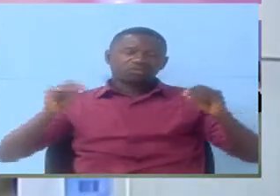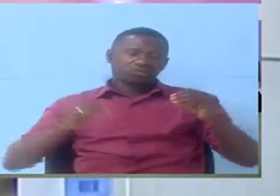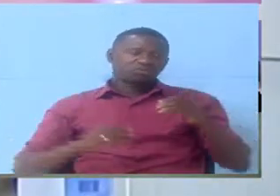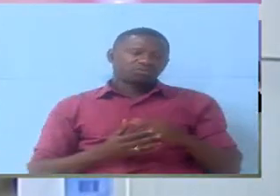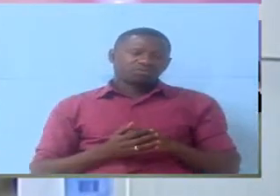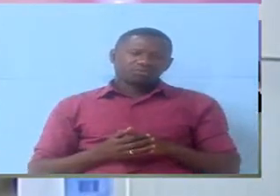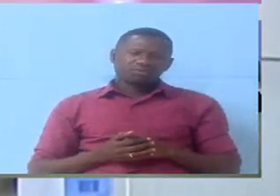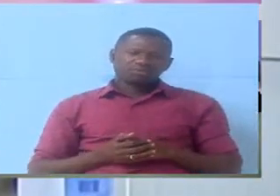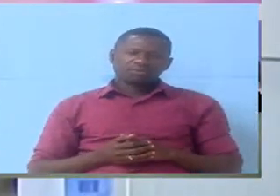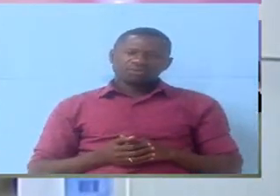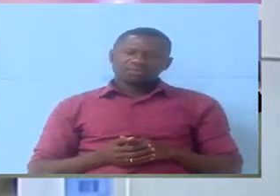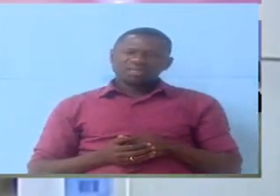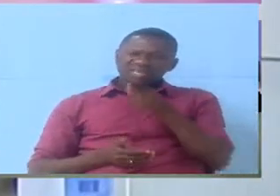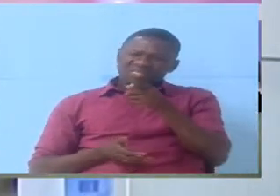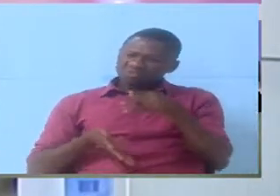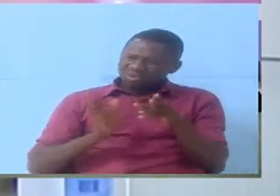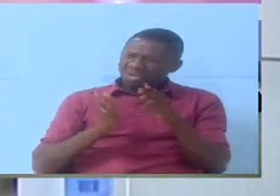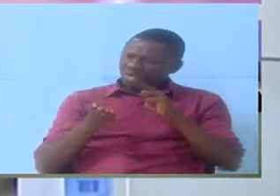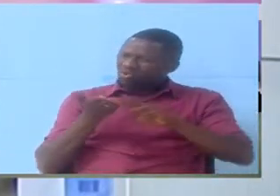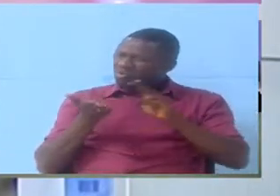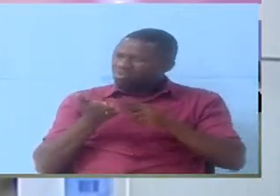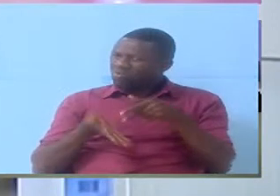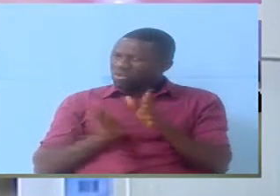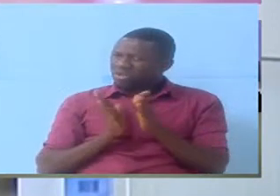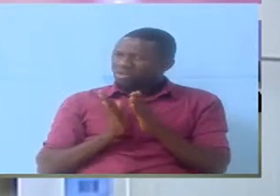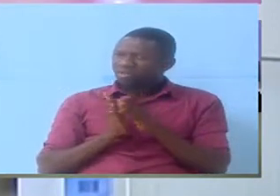It was not normal, council.